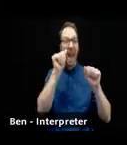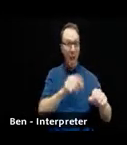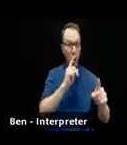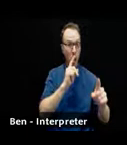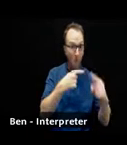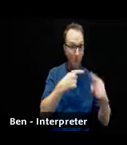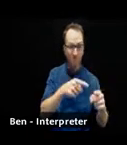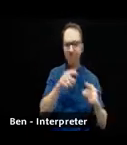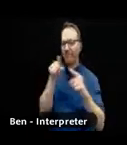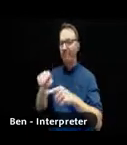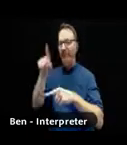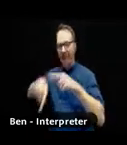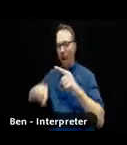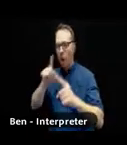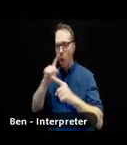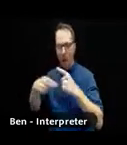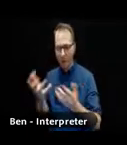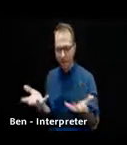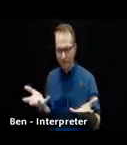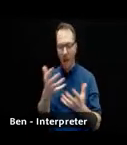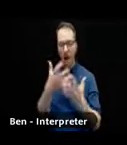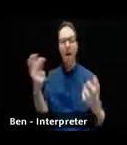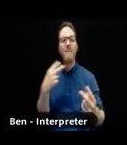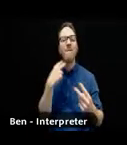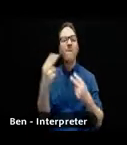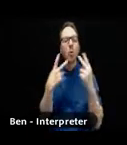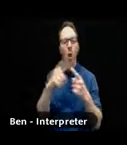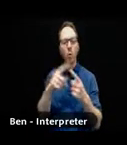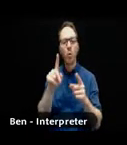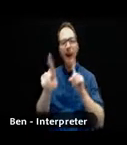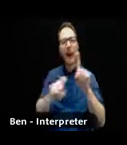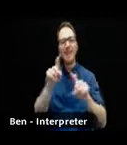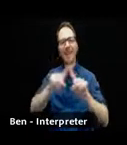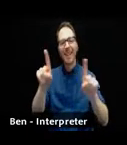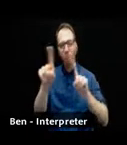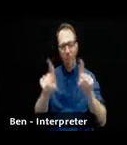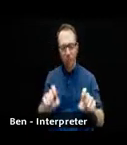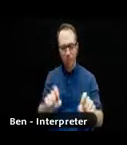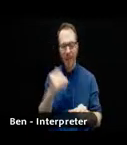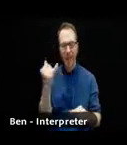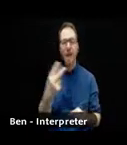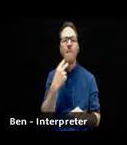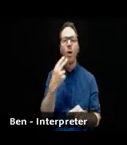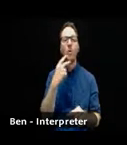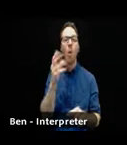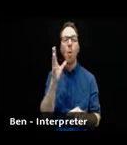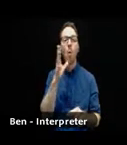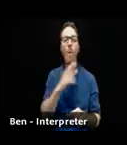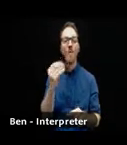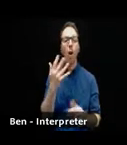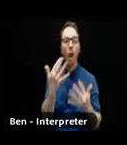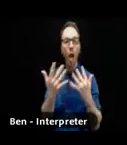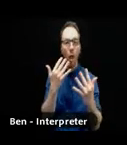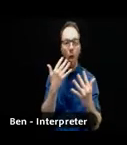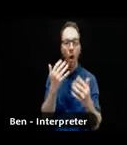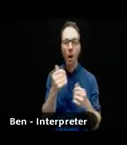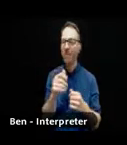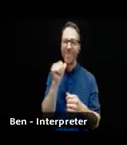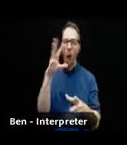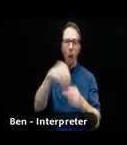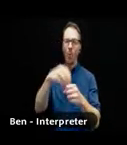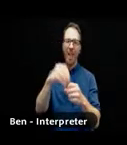lot of voices that wanted to ask different questions, and particularly voices of women of color, were exited from the movement. And